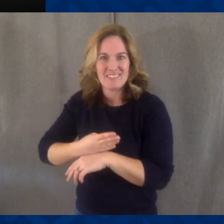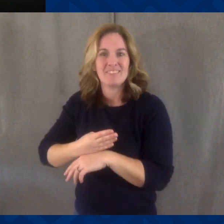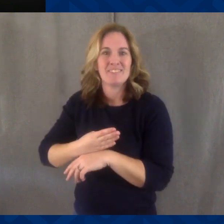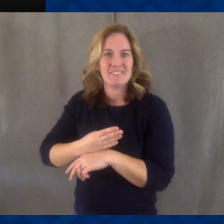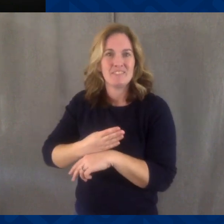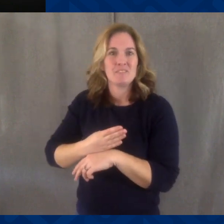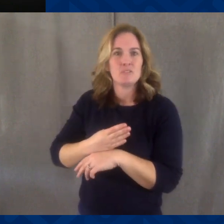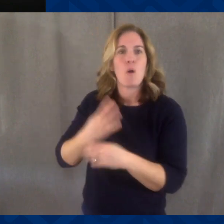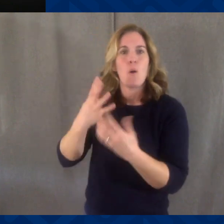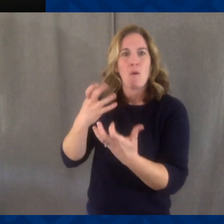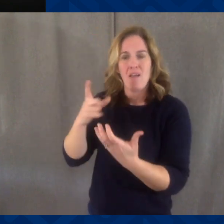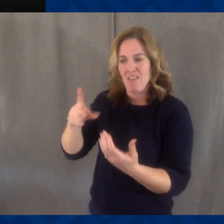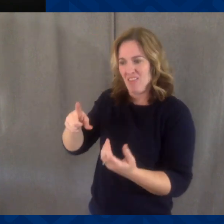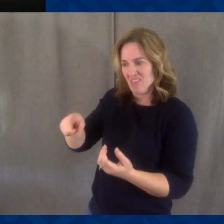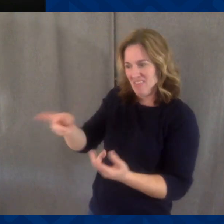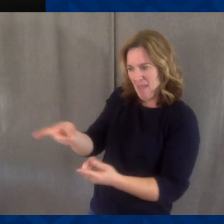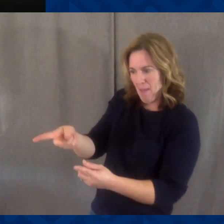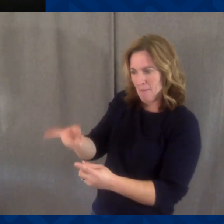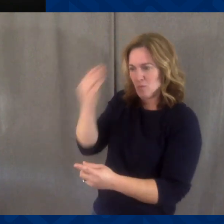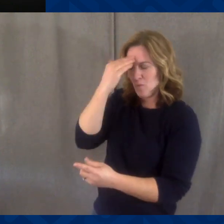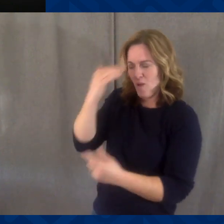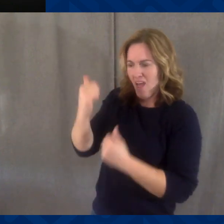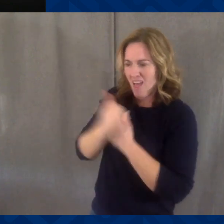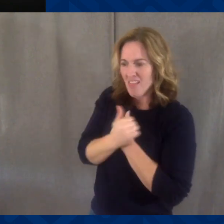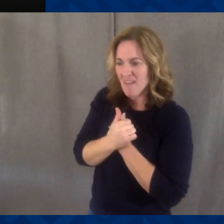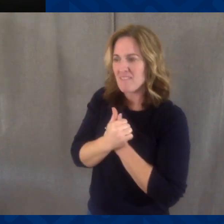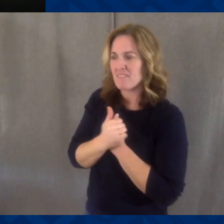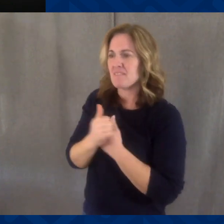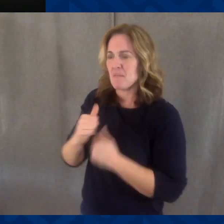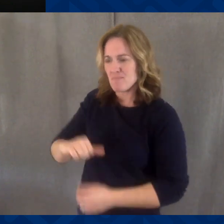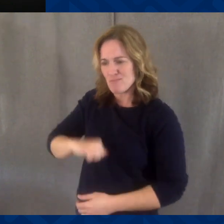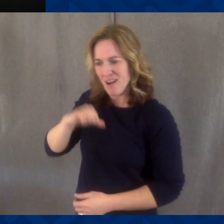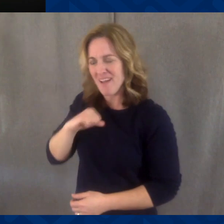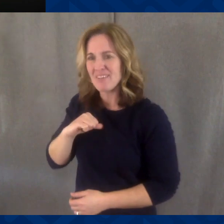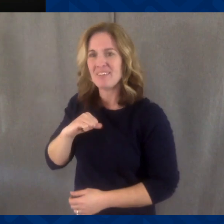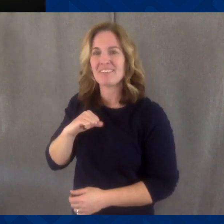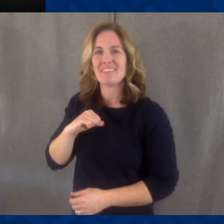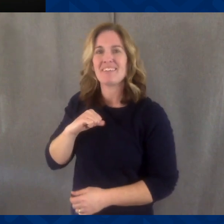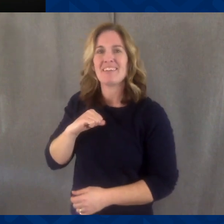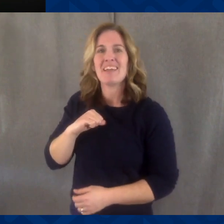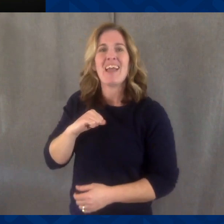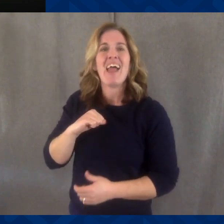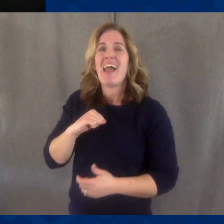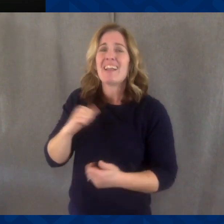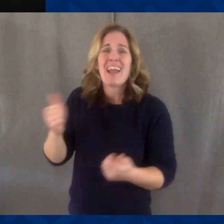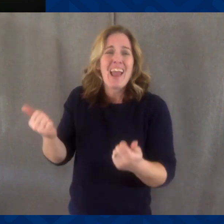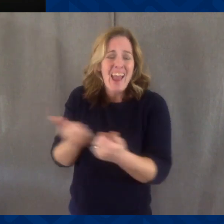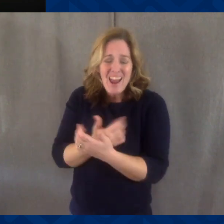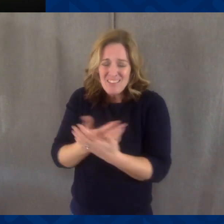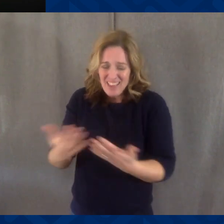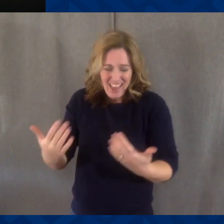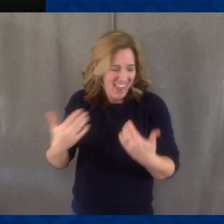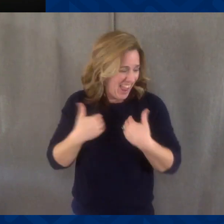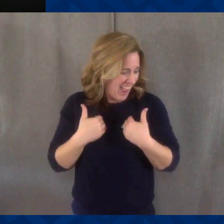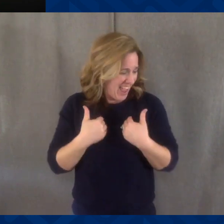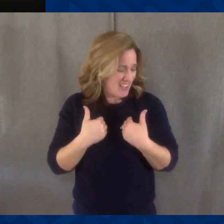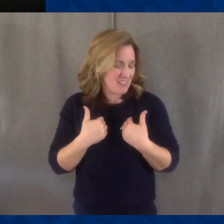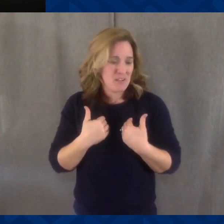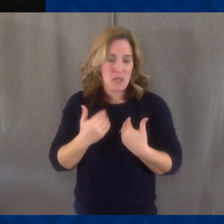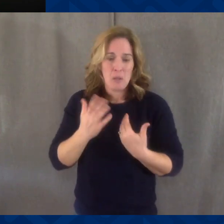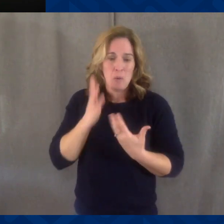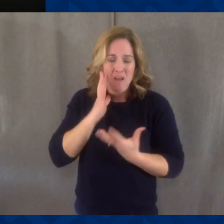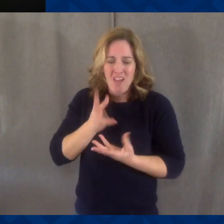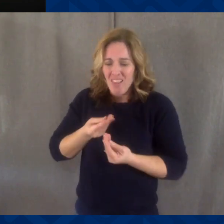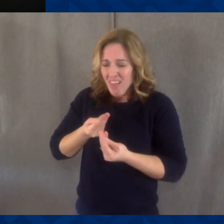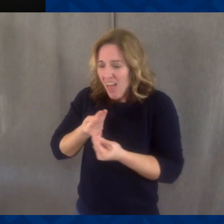them. I want them to know that I'm proud of them. I want them to know that I will exhaust all of my means to make sure that they are cared